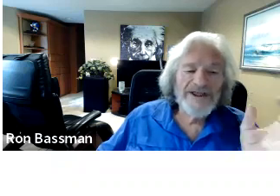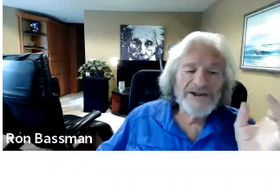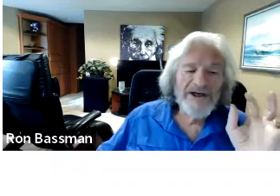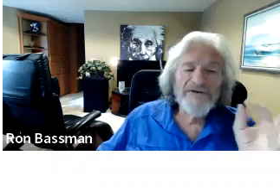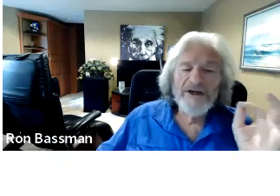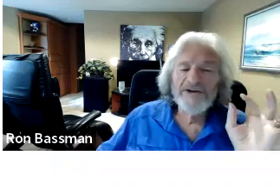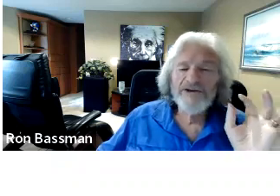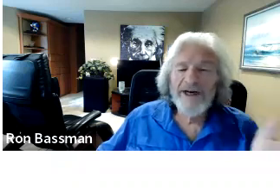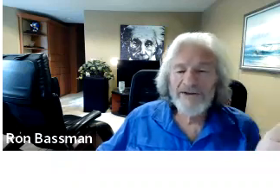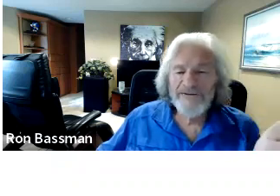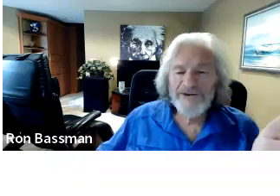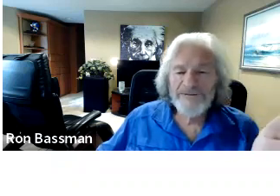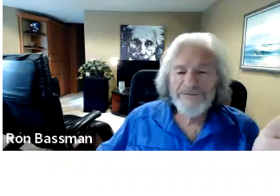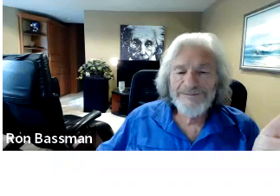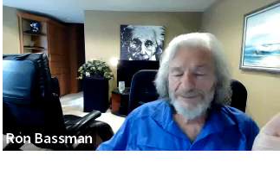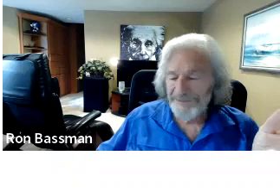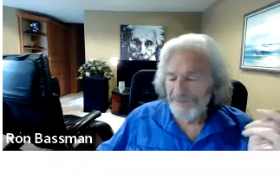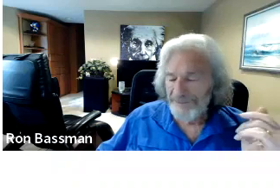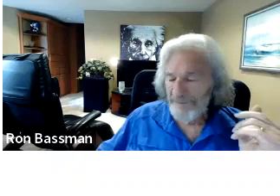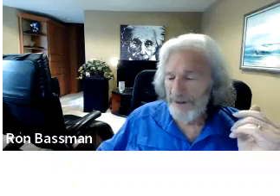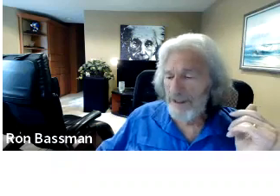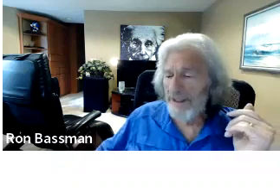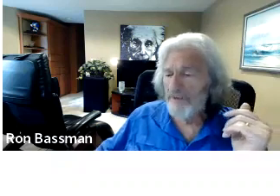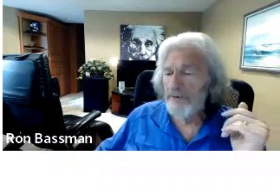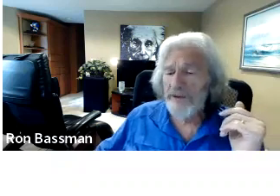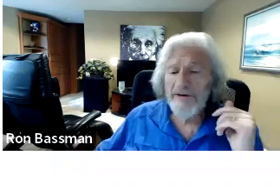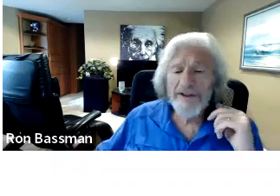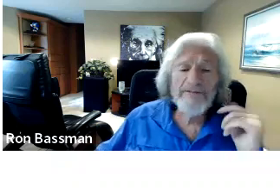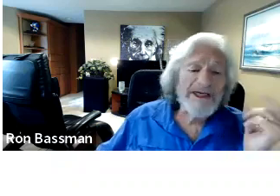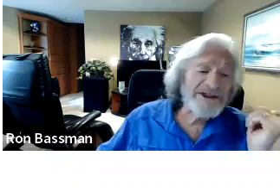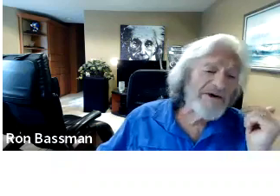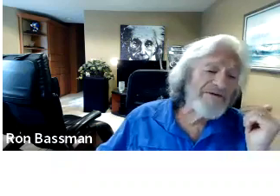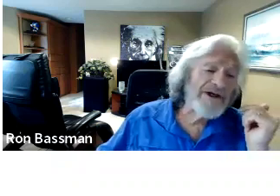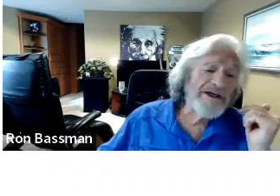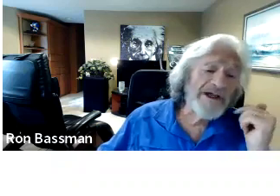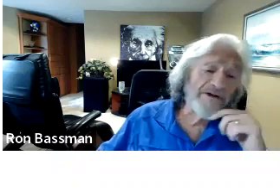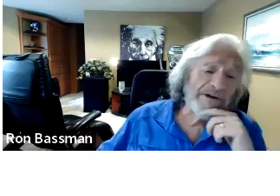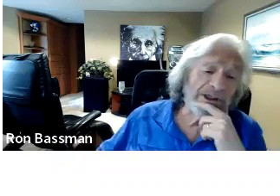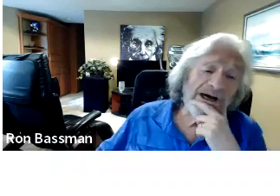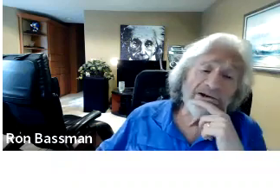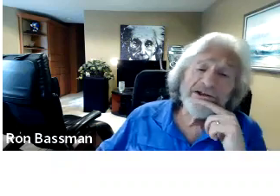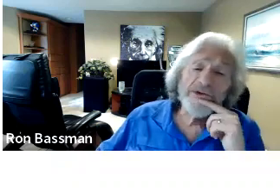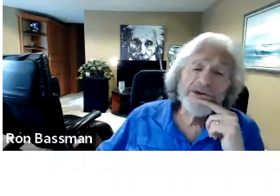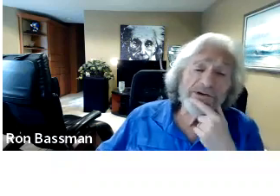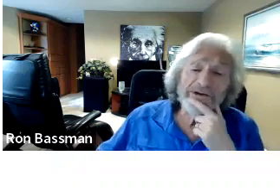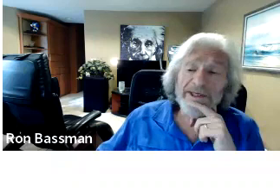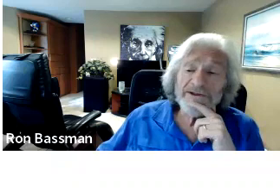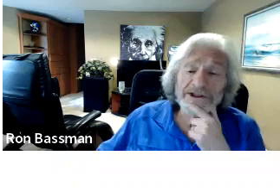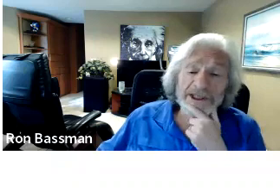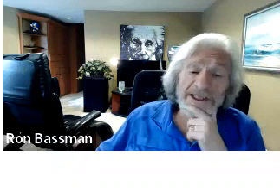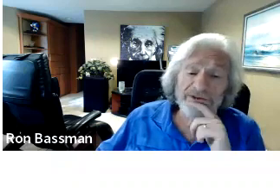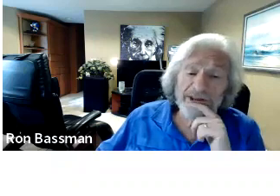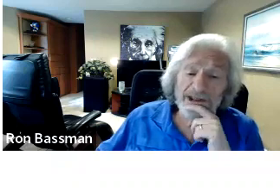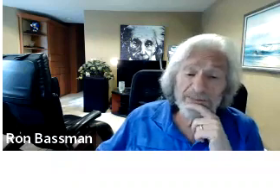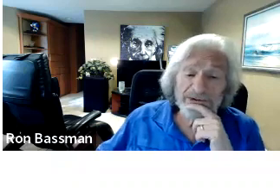psychiatric advanced healthcare directives. And we were going, myself and another colleague were going around